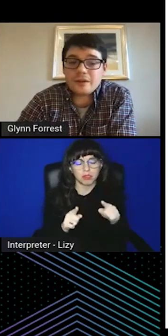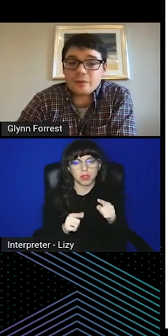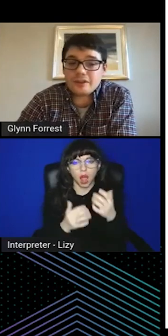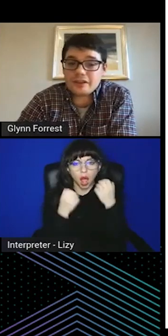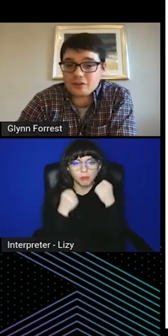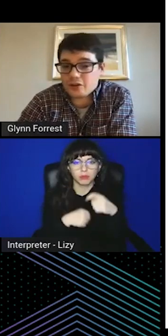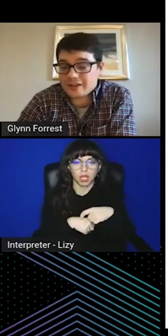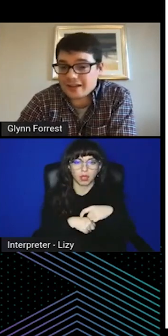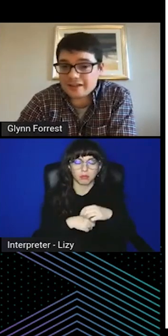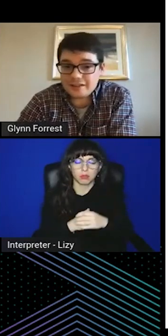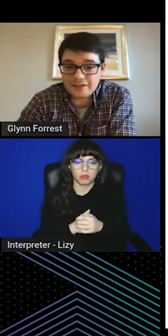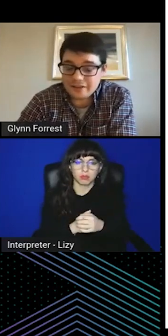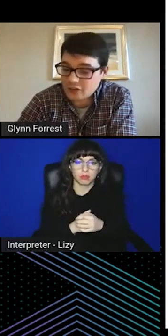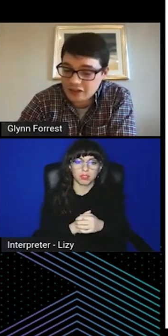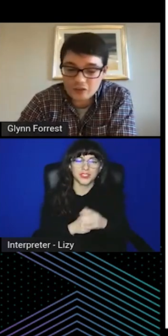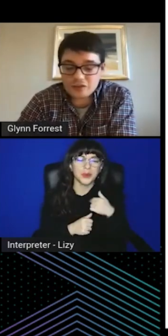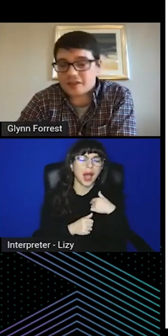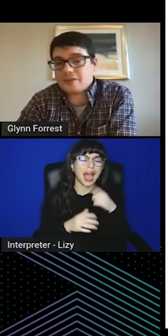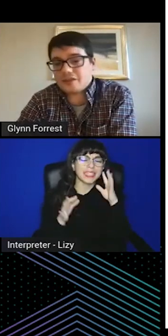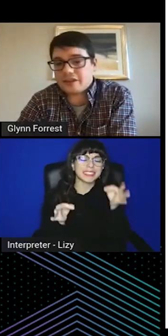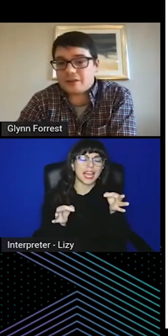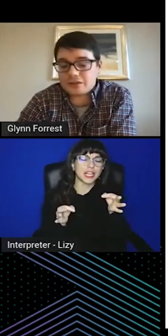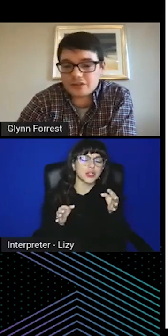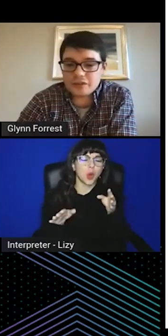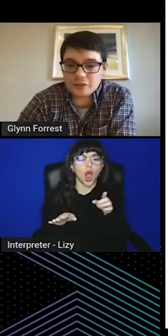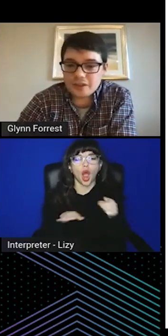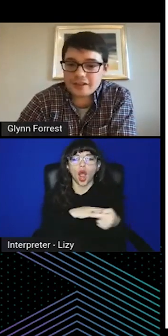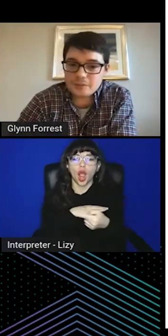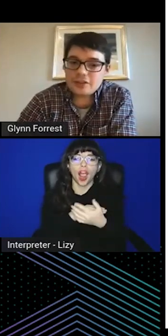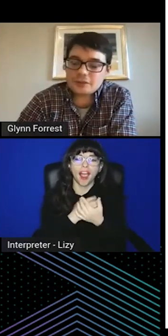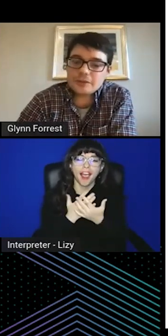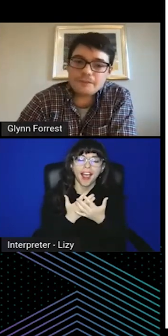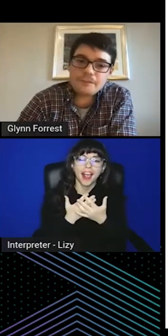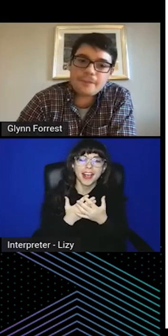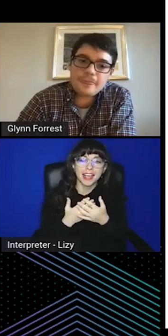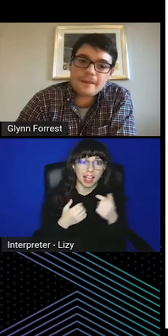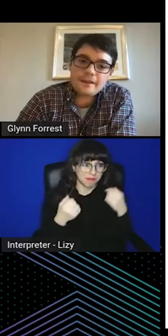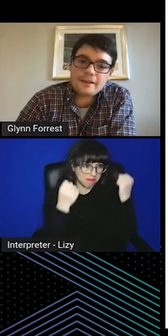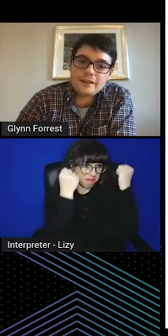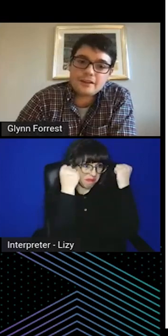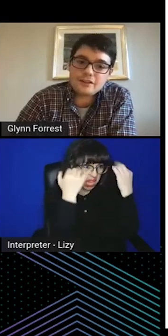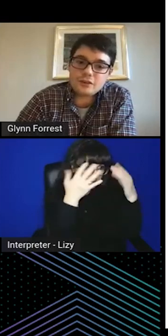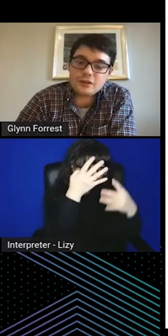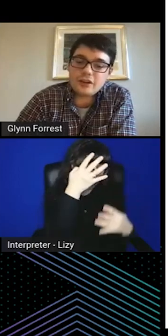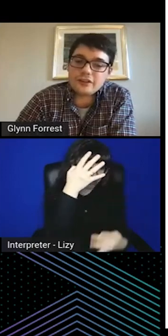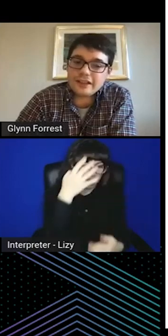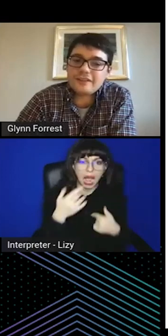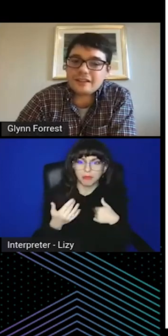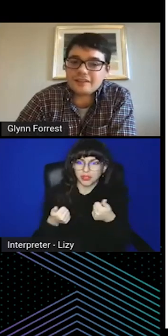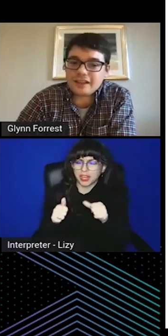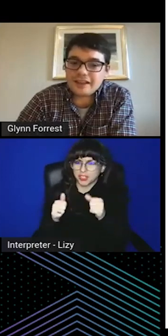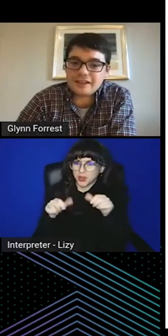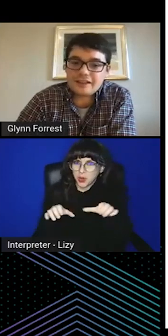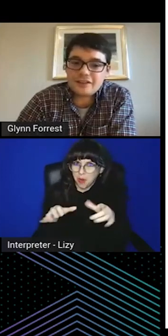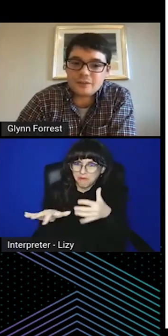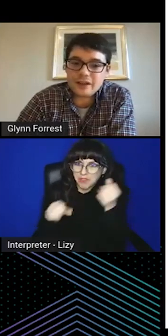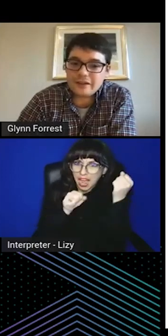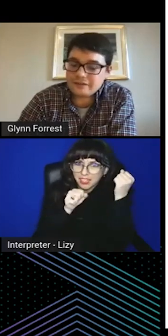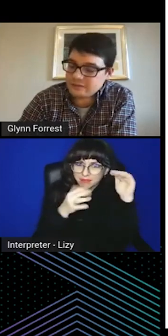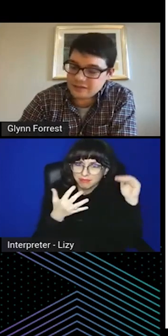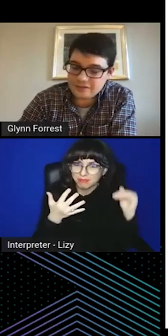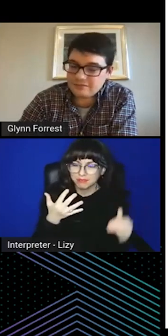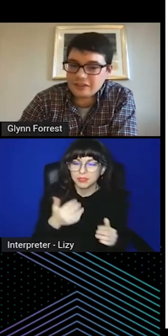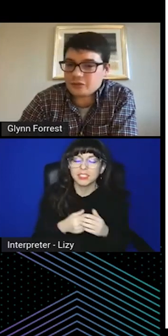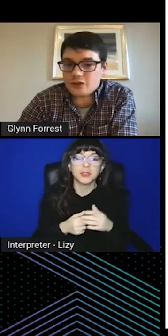came up with a shorthand. If I've got 100 schemas to write, I want to do it as quickly as possible. So on the left-hand side, we